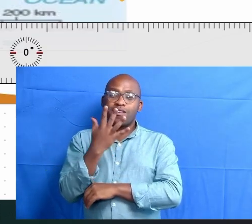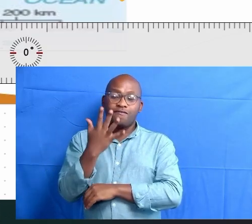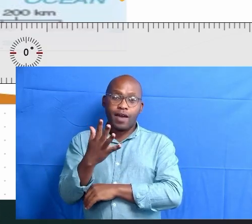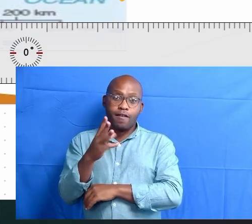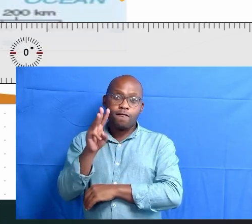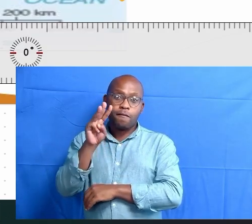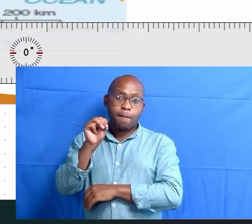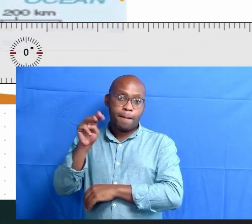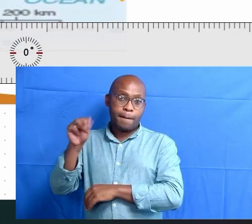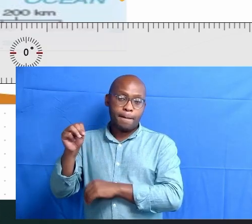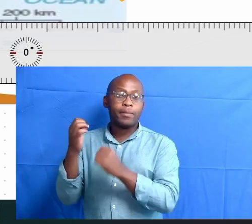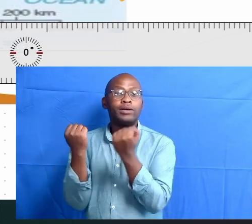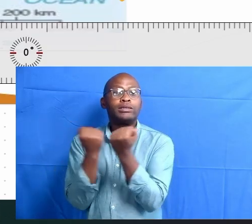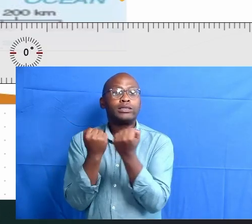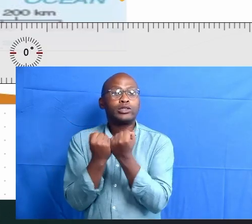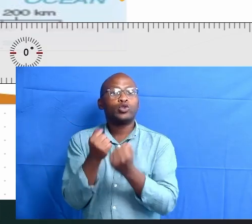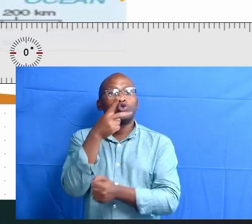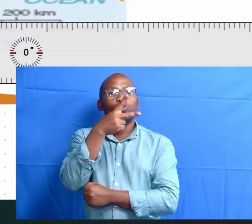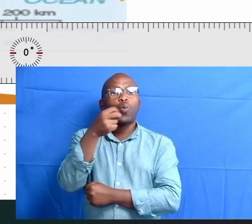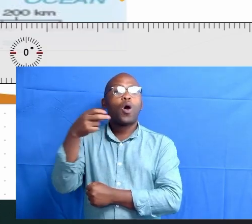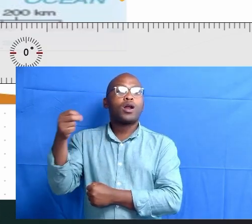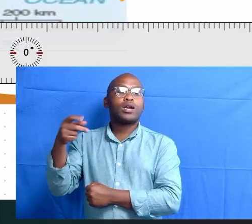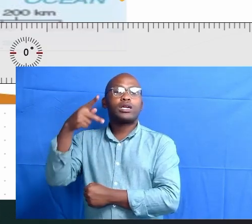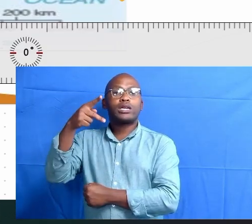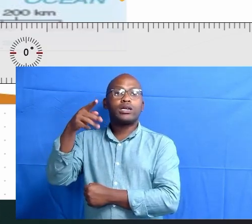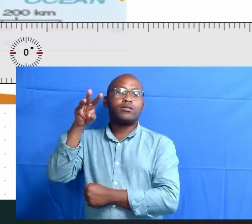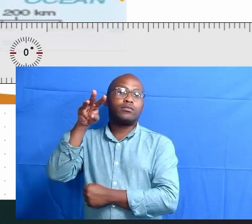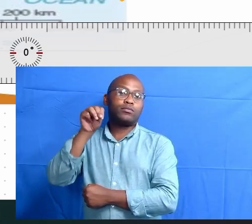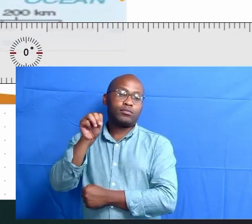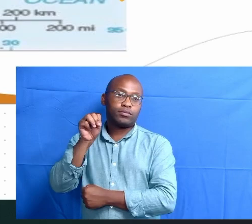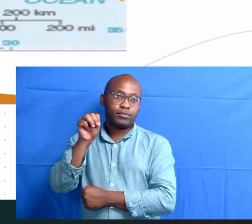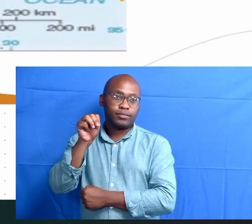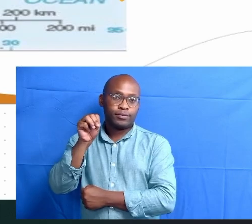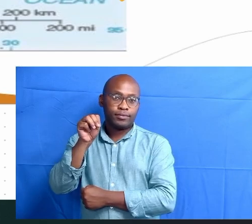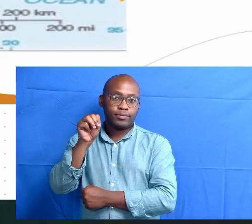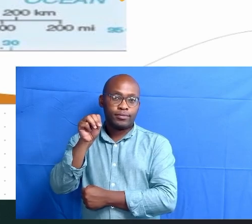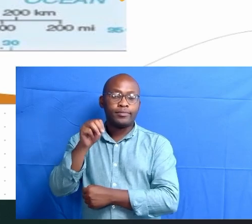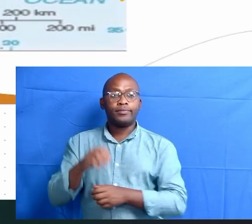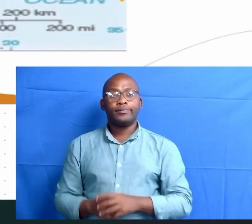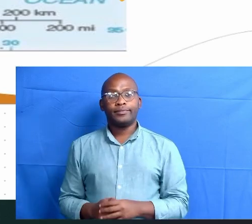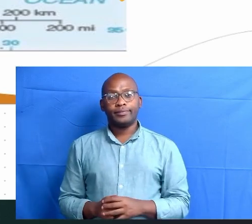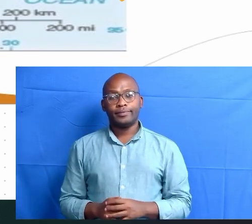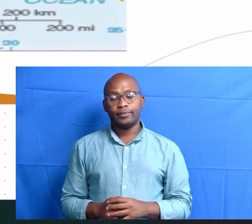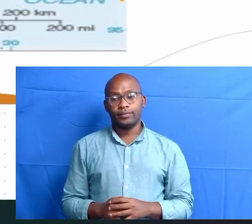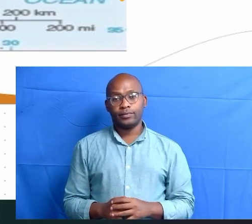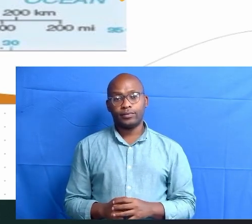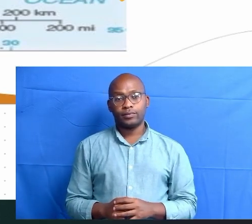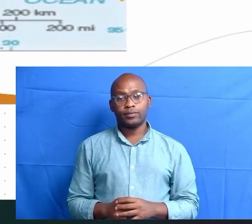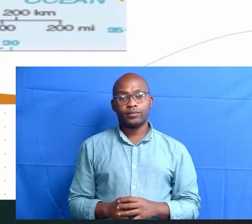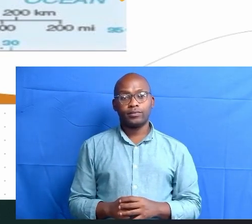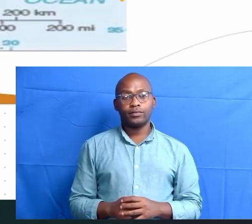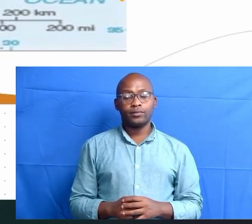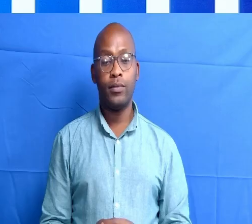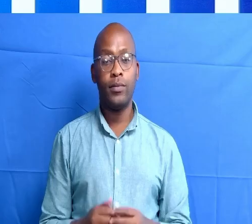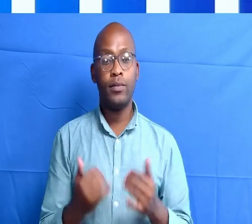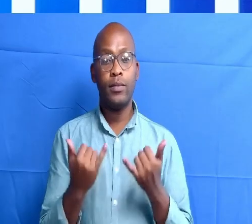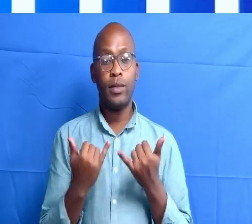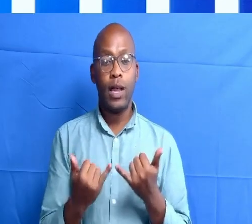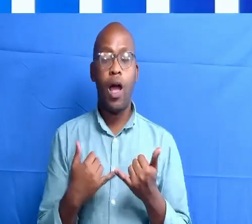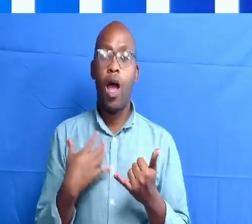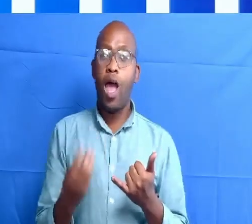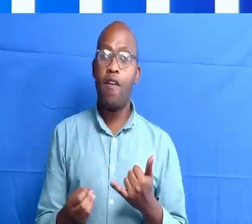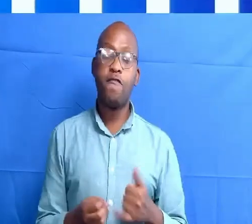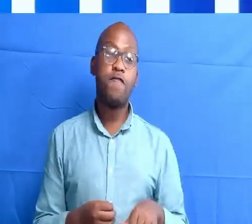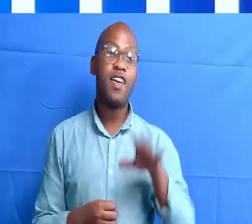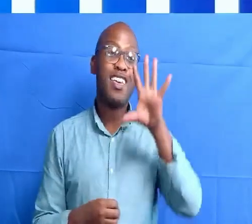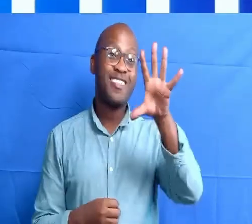to 200 kilometers. 25 millimeters is equals to 200. Now I've got